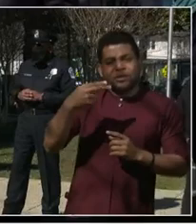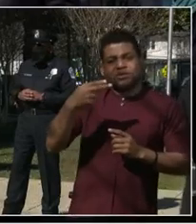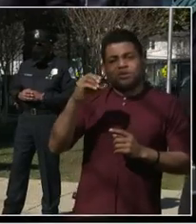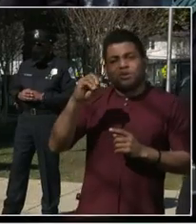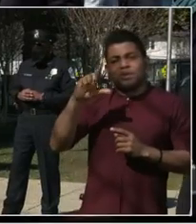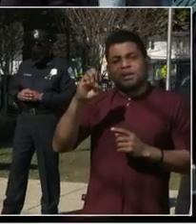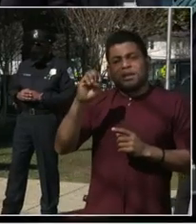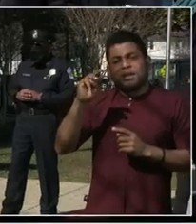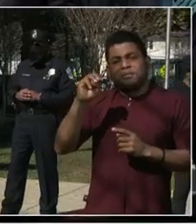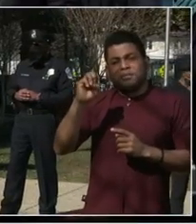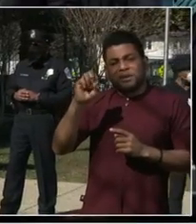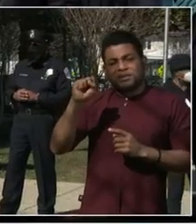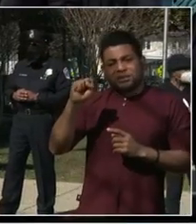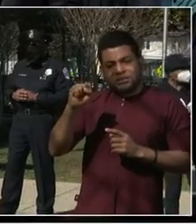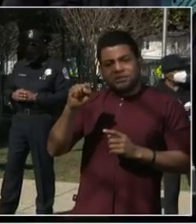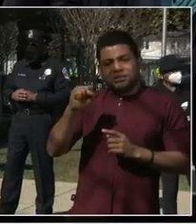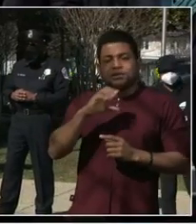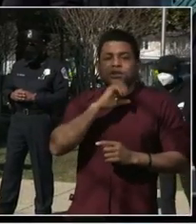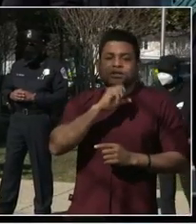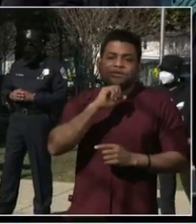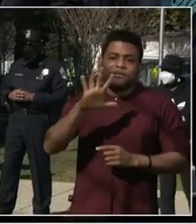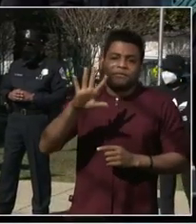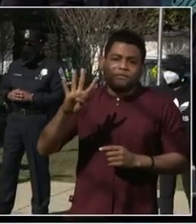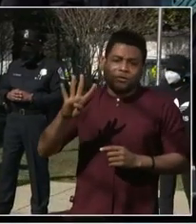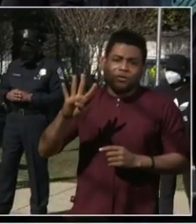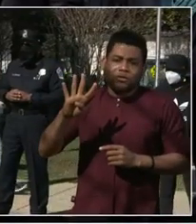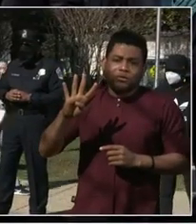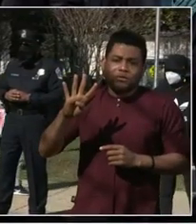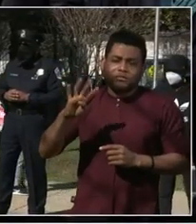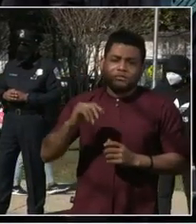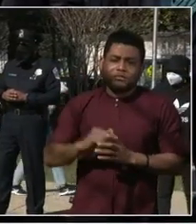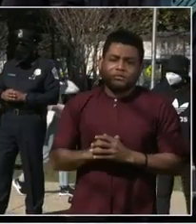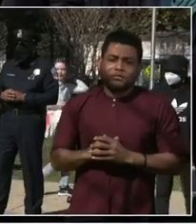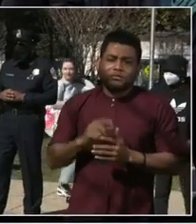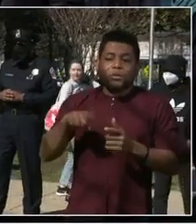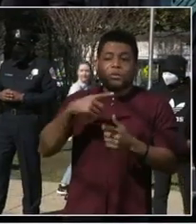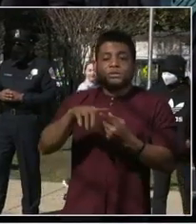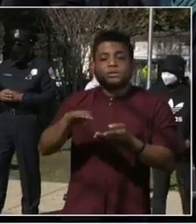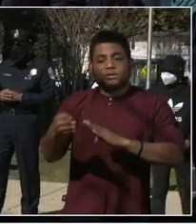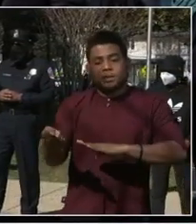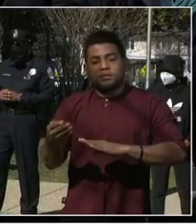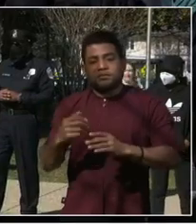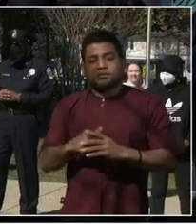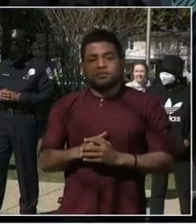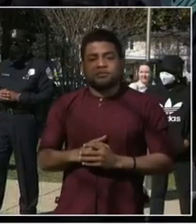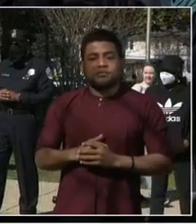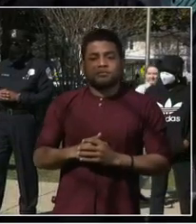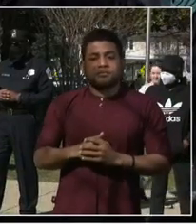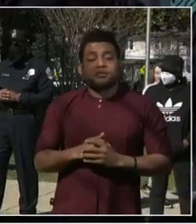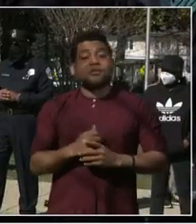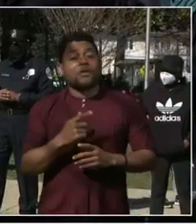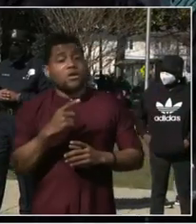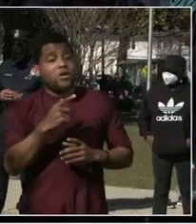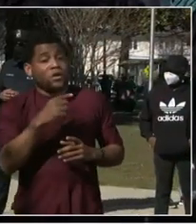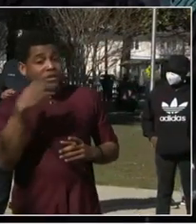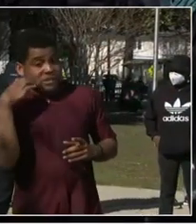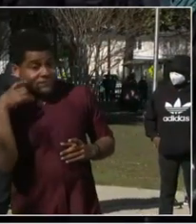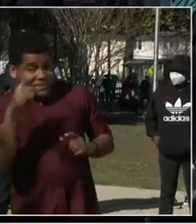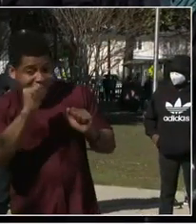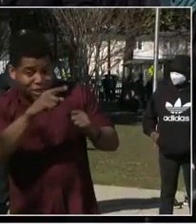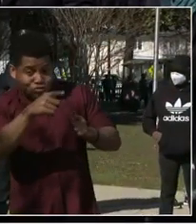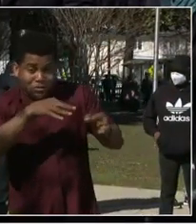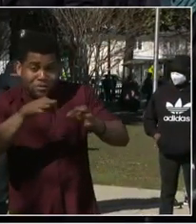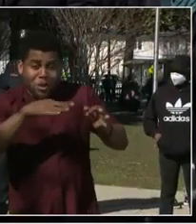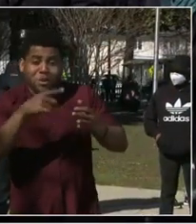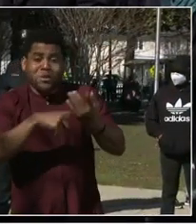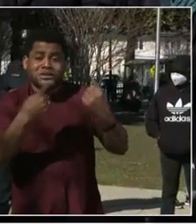Morganholmes, 54 years of age at the time of his passing. Yes. Chief, can you kind of describe what happened during the arrest in the surveillance